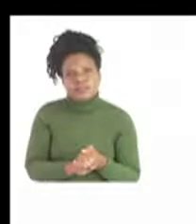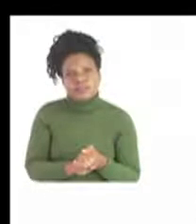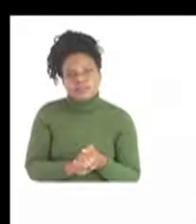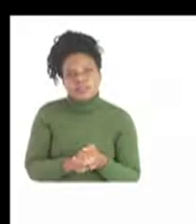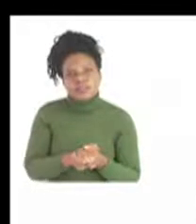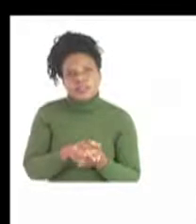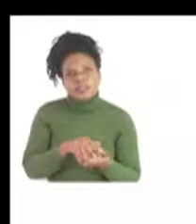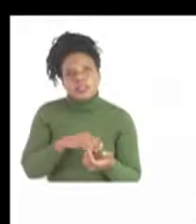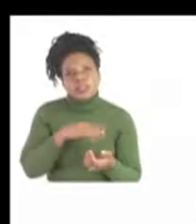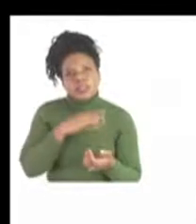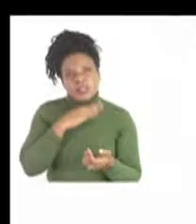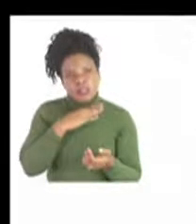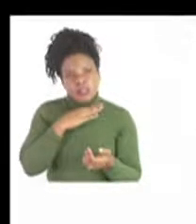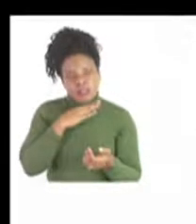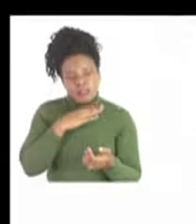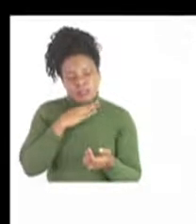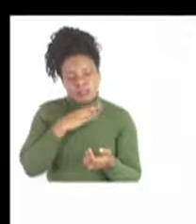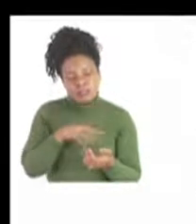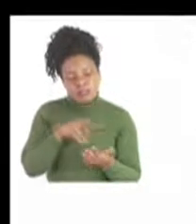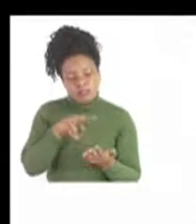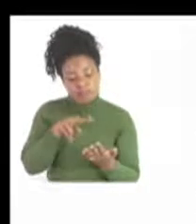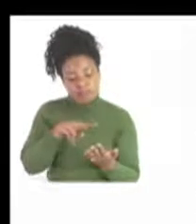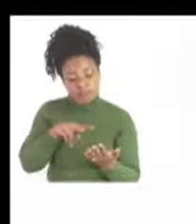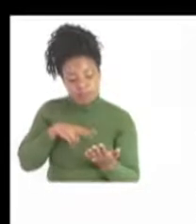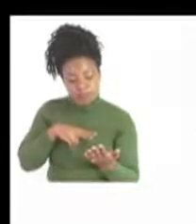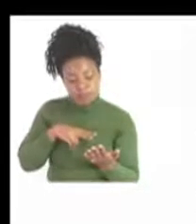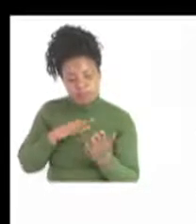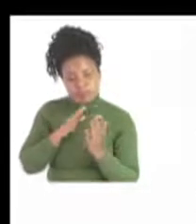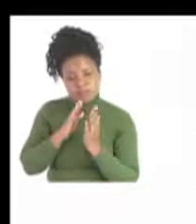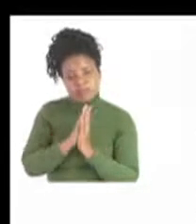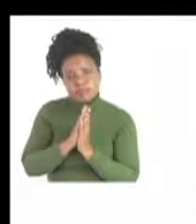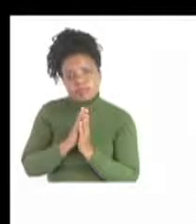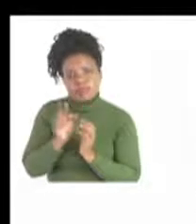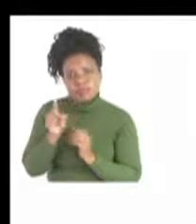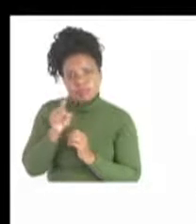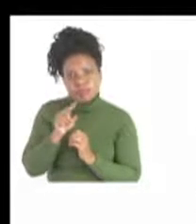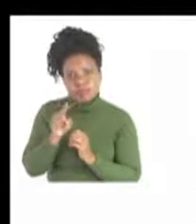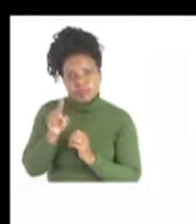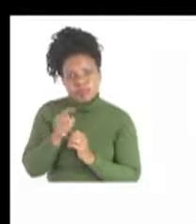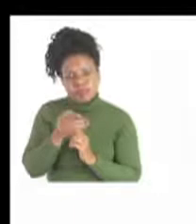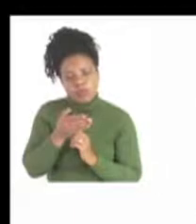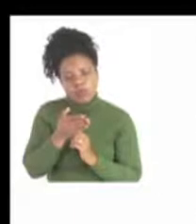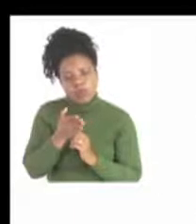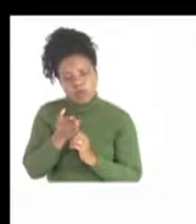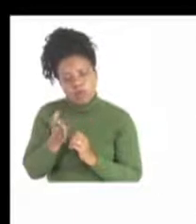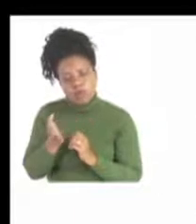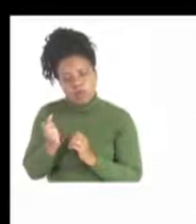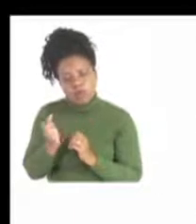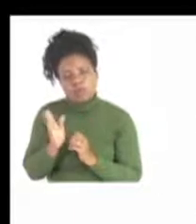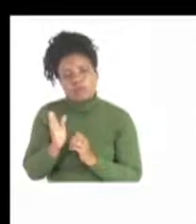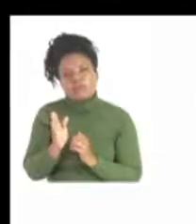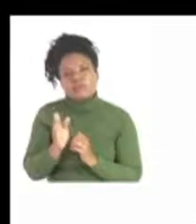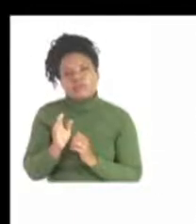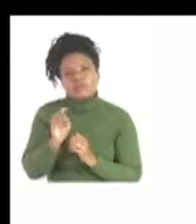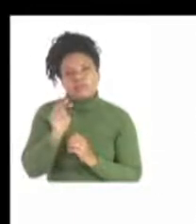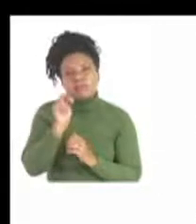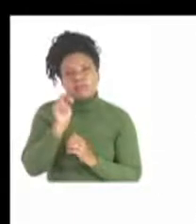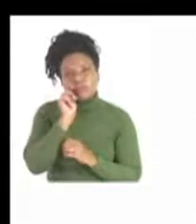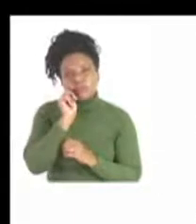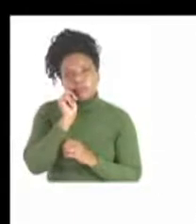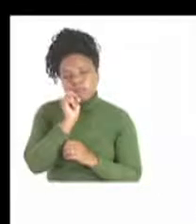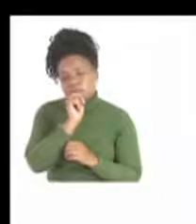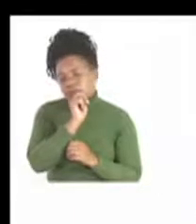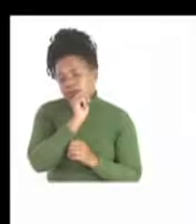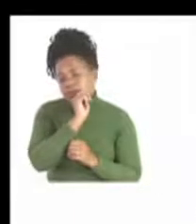it, please do circle all the plural nouns that end in F, double F,